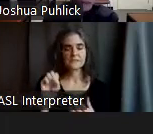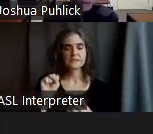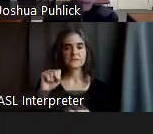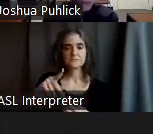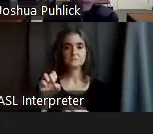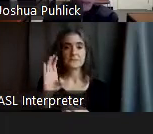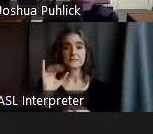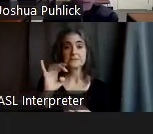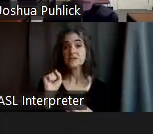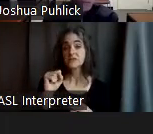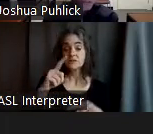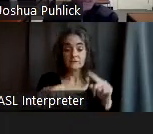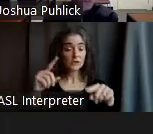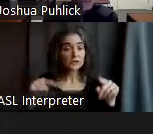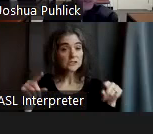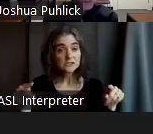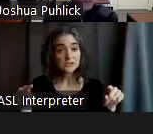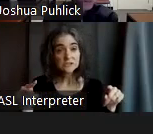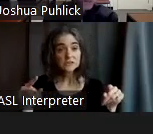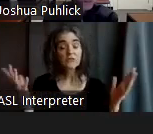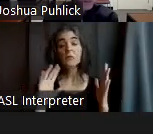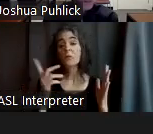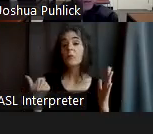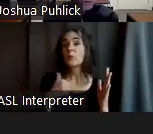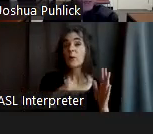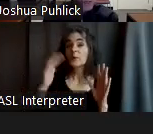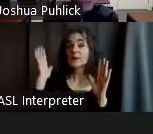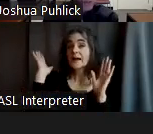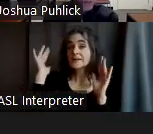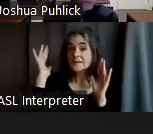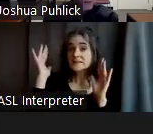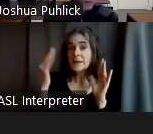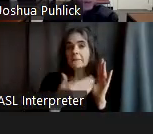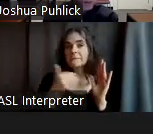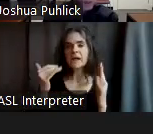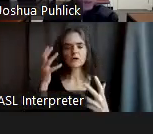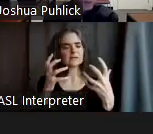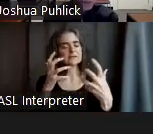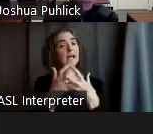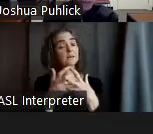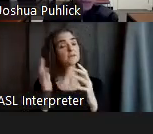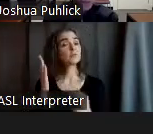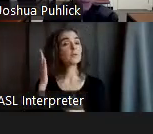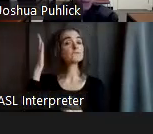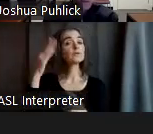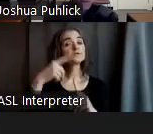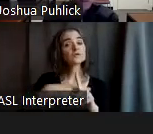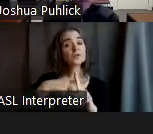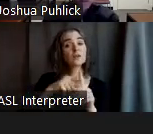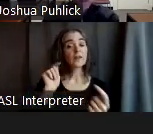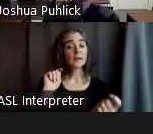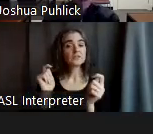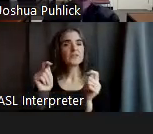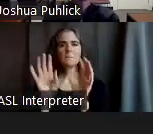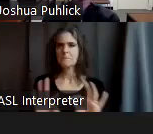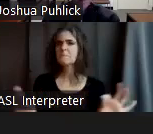species that we anticipate to be better adapted to future climate change is important.